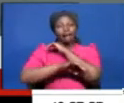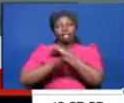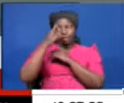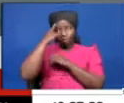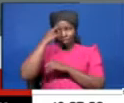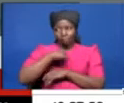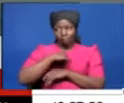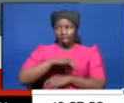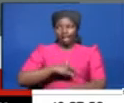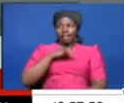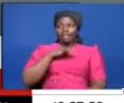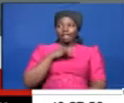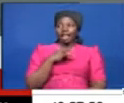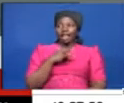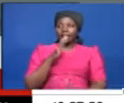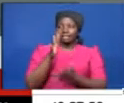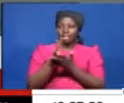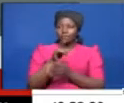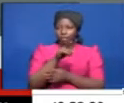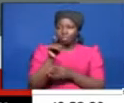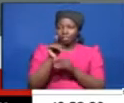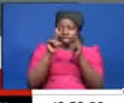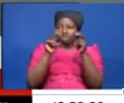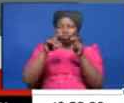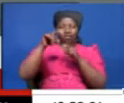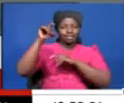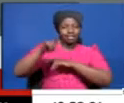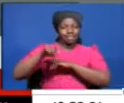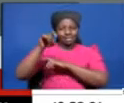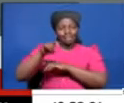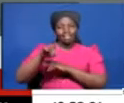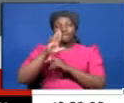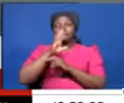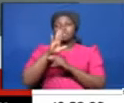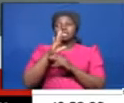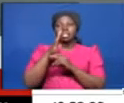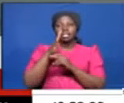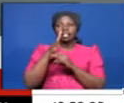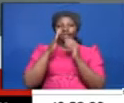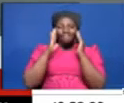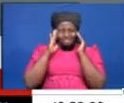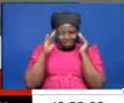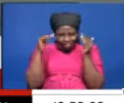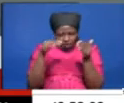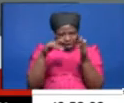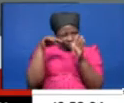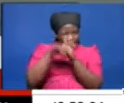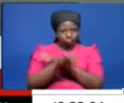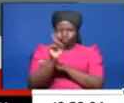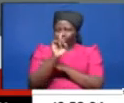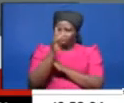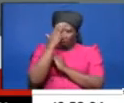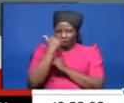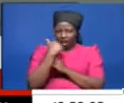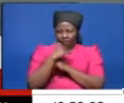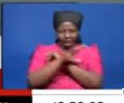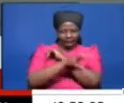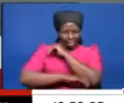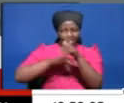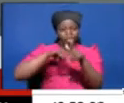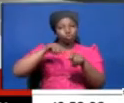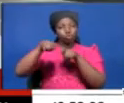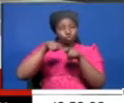that some of these issues, we don't really need to go into them, because we have a country to run. Mm-hmm. At the end of the day,